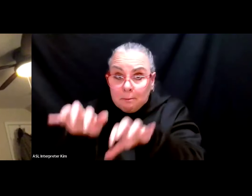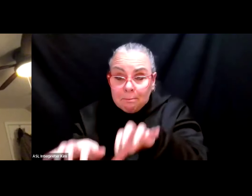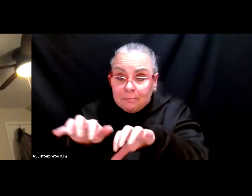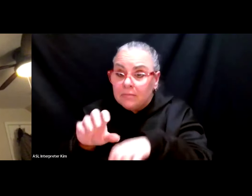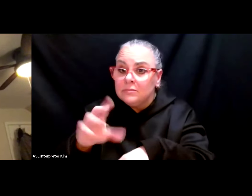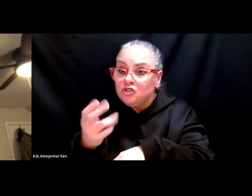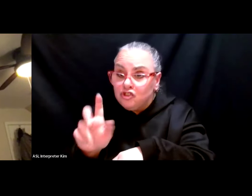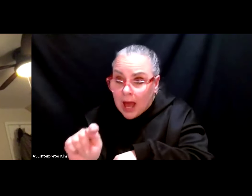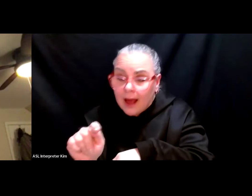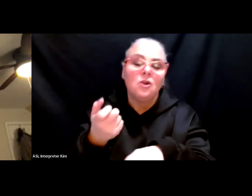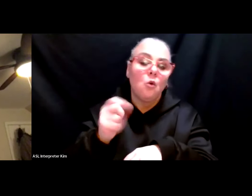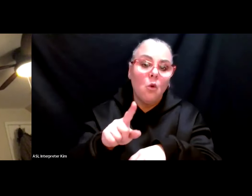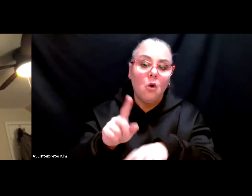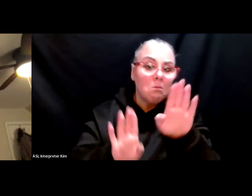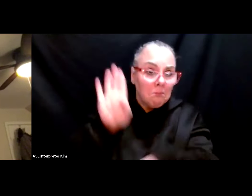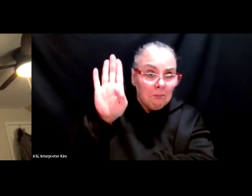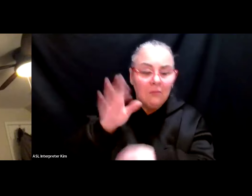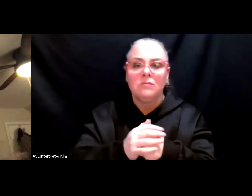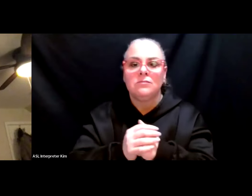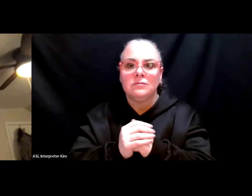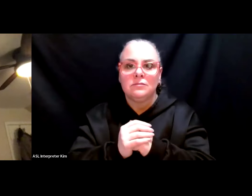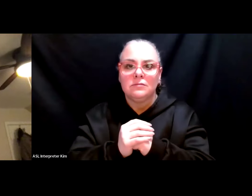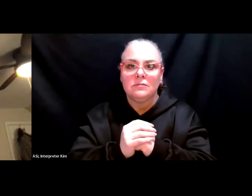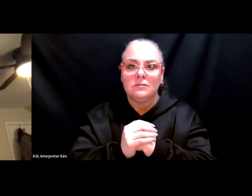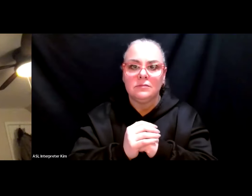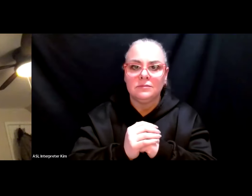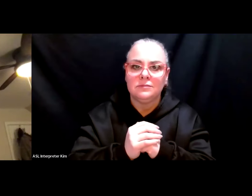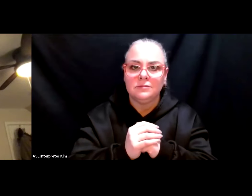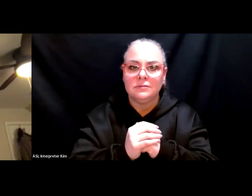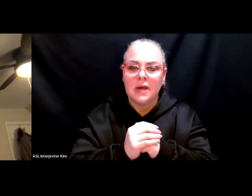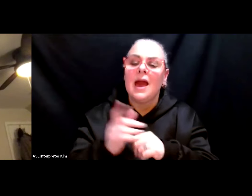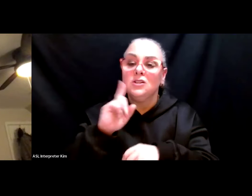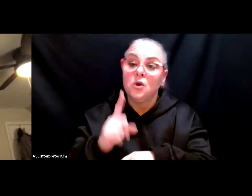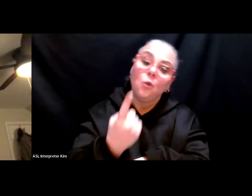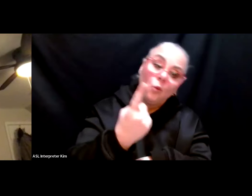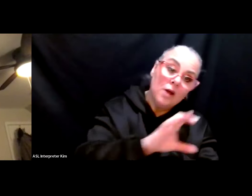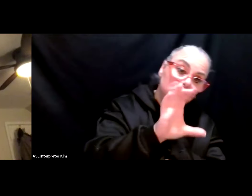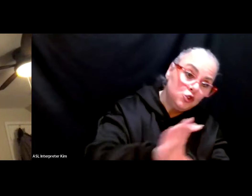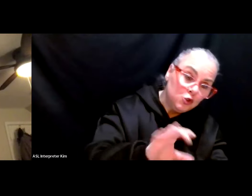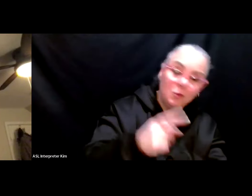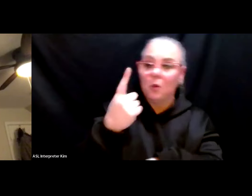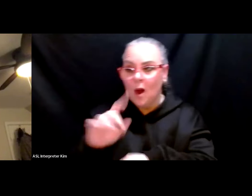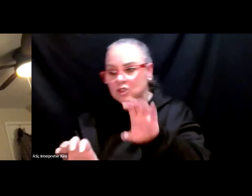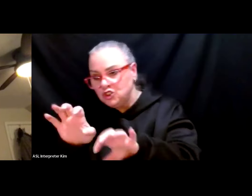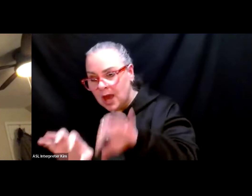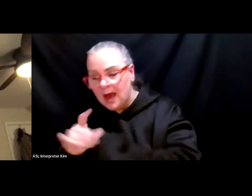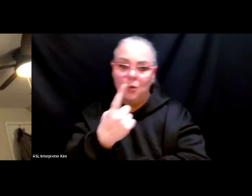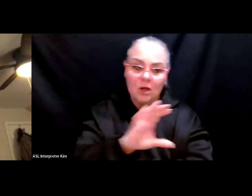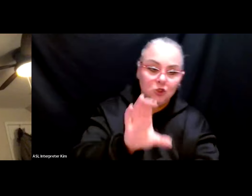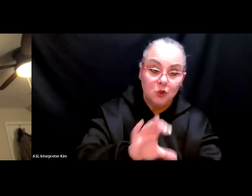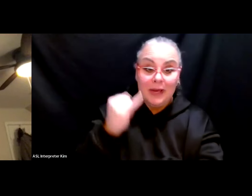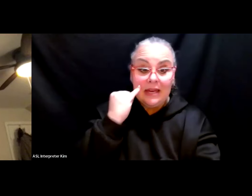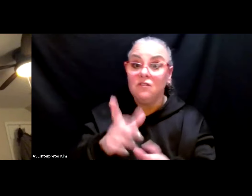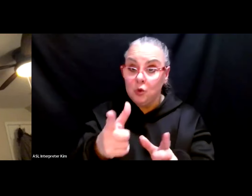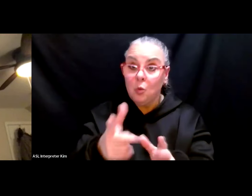Zoom, and we will just be alternating one question from Zoom, one question from the chat. If you're on Zoom and you're